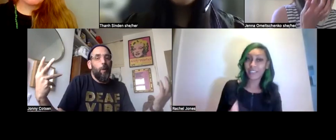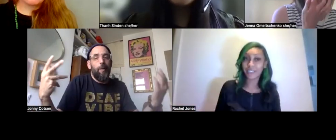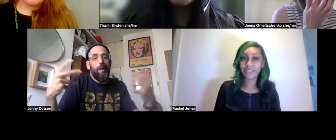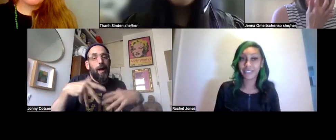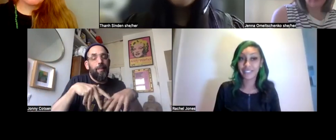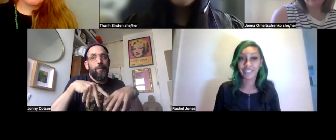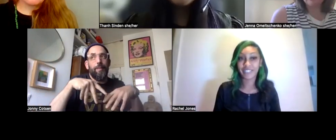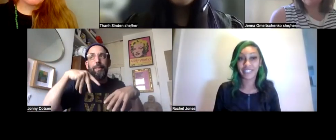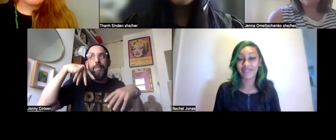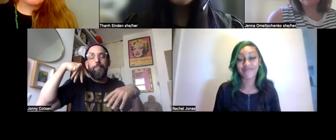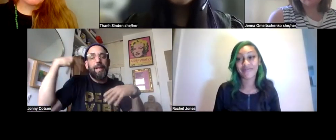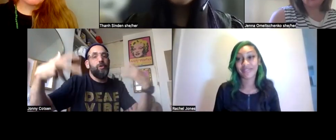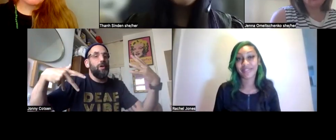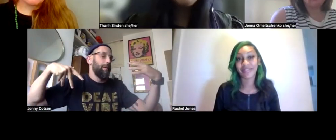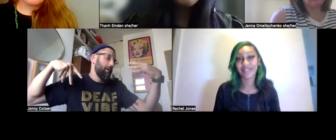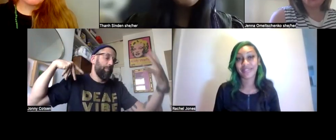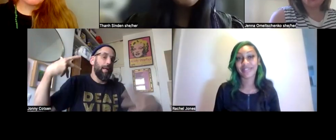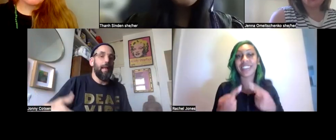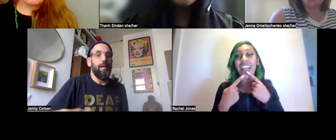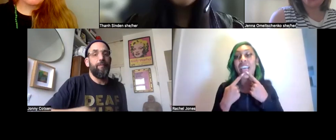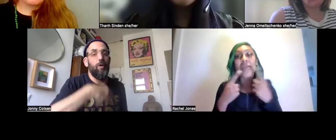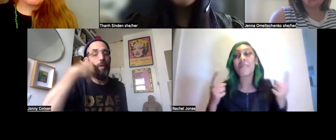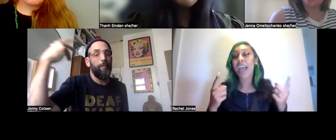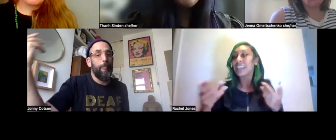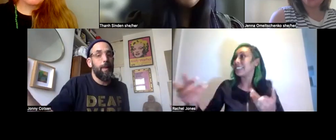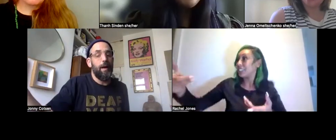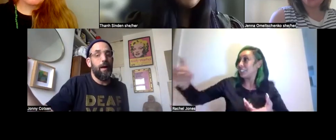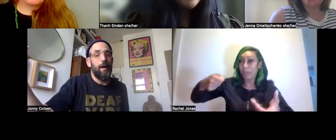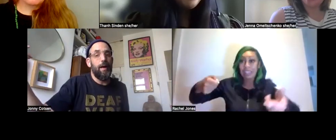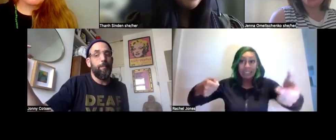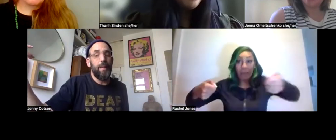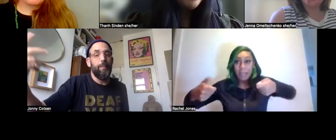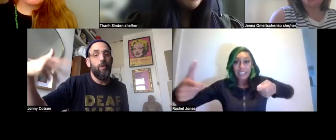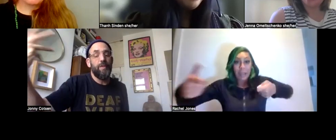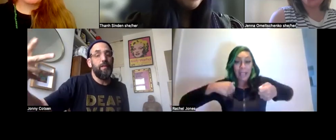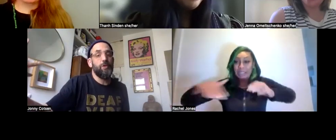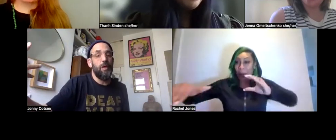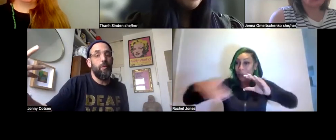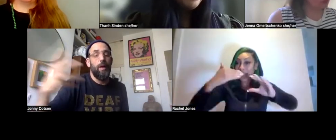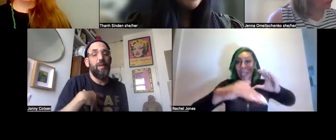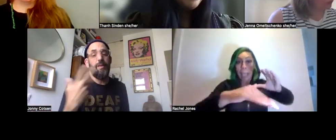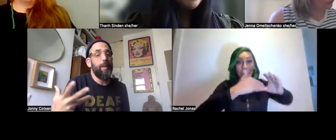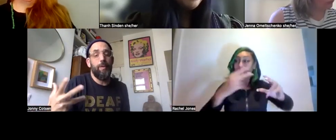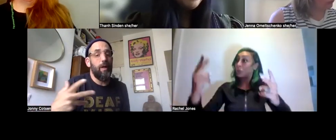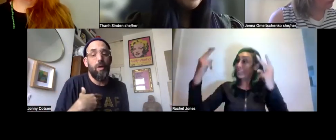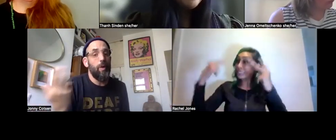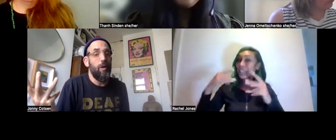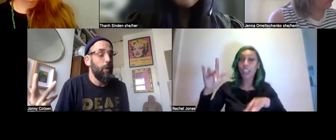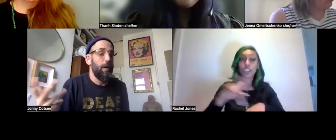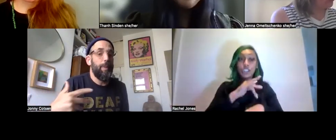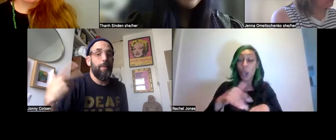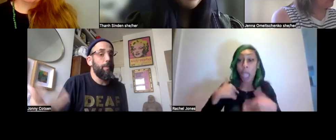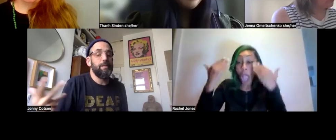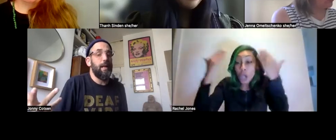you know, the messages I'll be getting from people who've seen the show, these are the people I don't